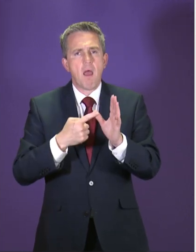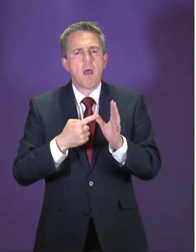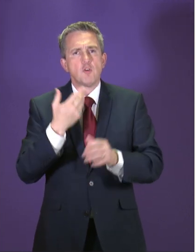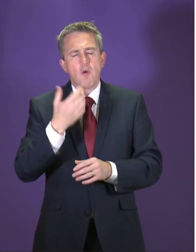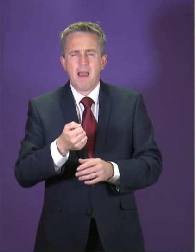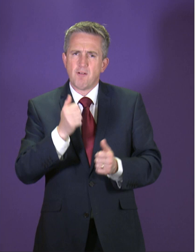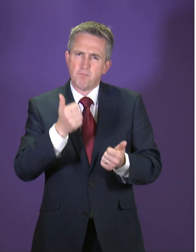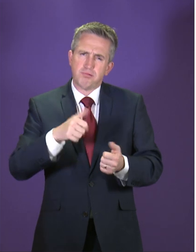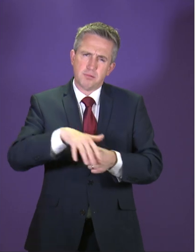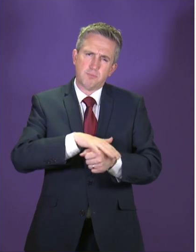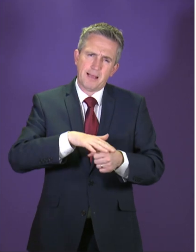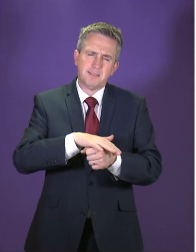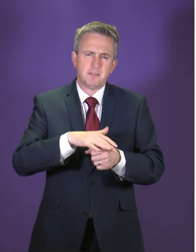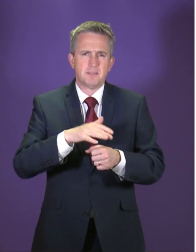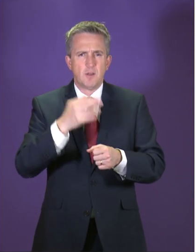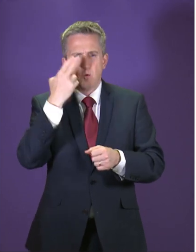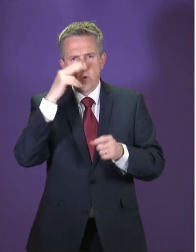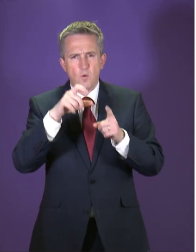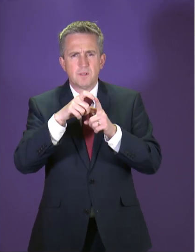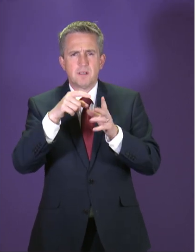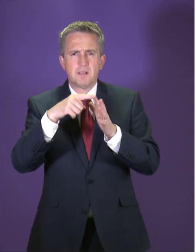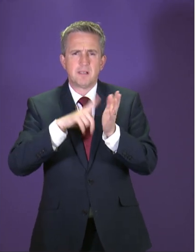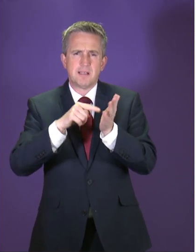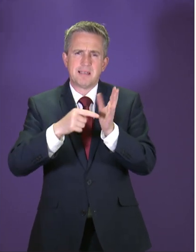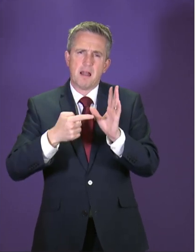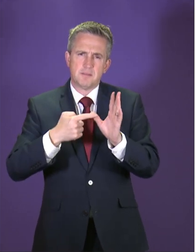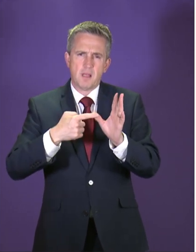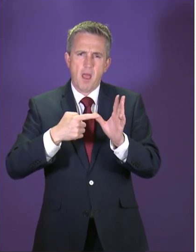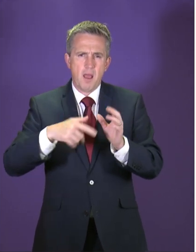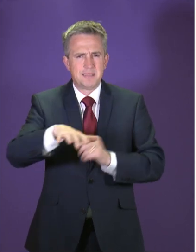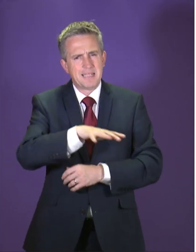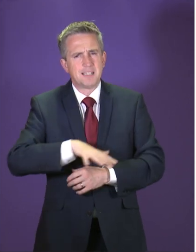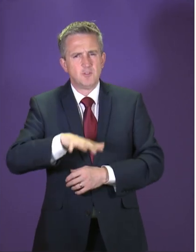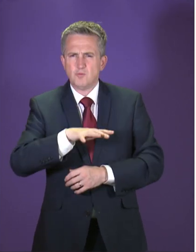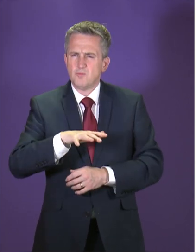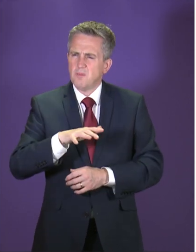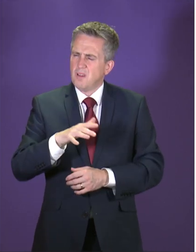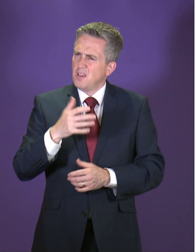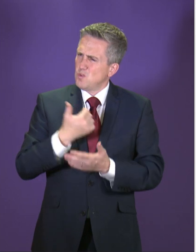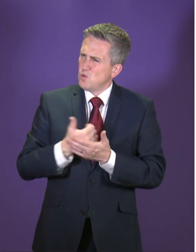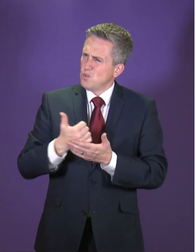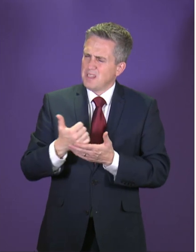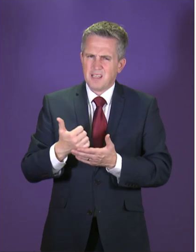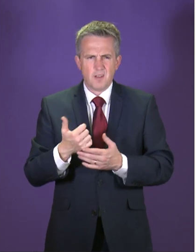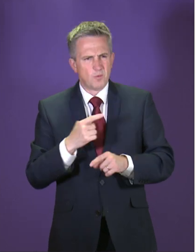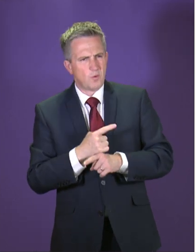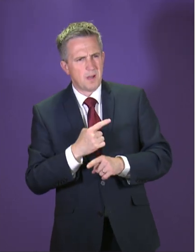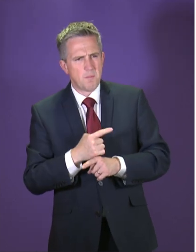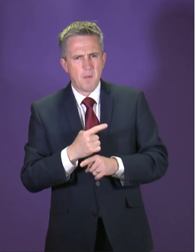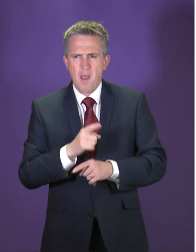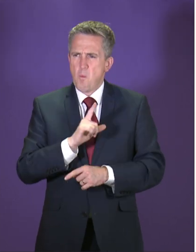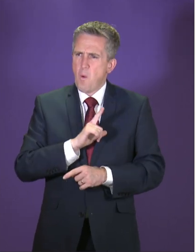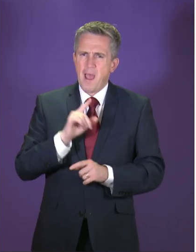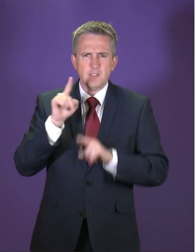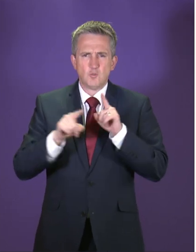Danube. And we have many, many debates why we are not attracting, you know, tourists, why you are not protecting this and